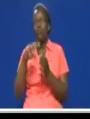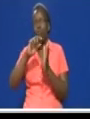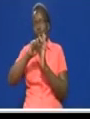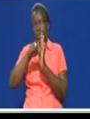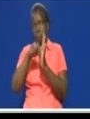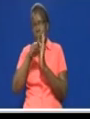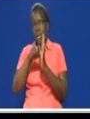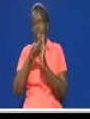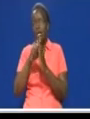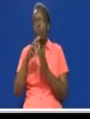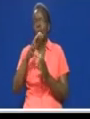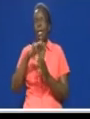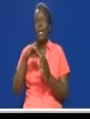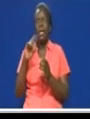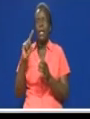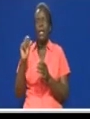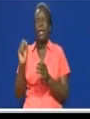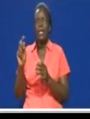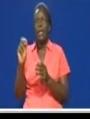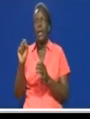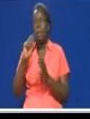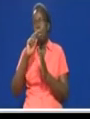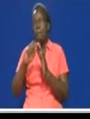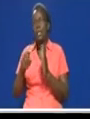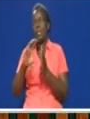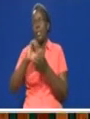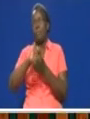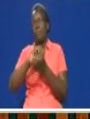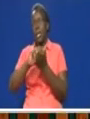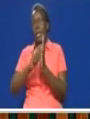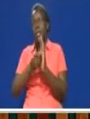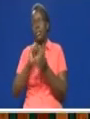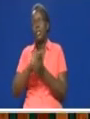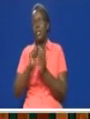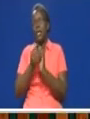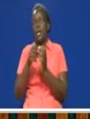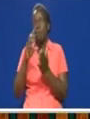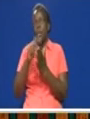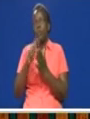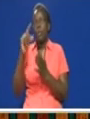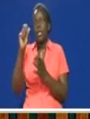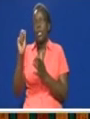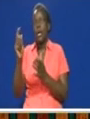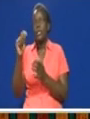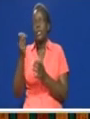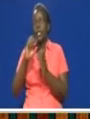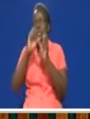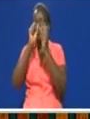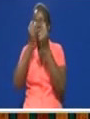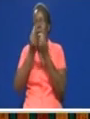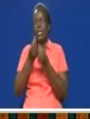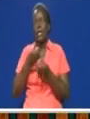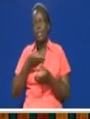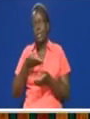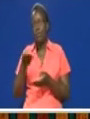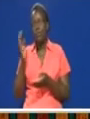taken literally, but the meanings change depending on the tags that the society has given